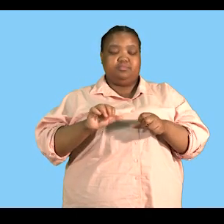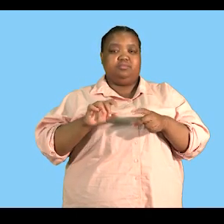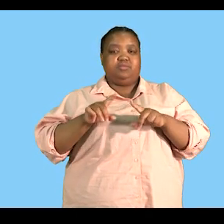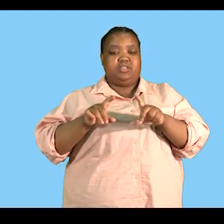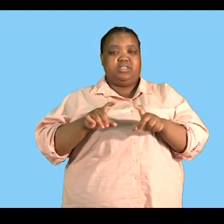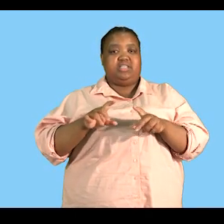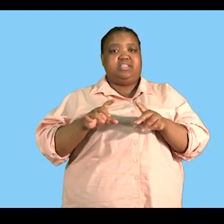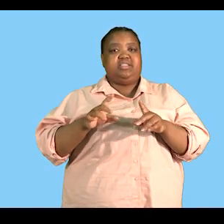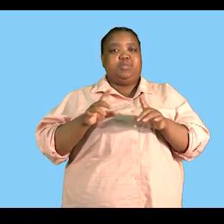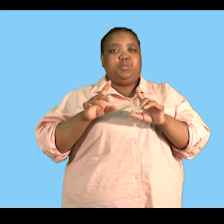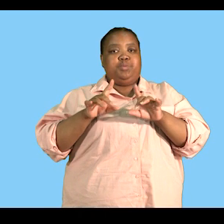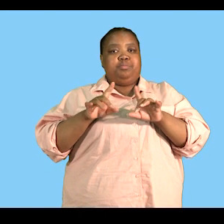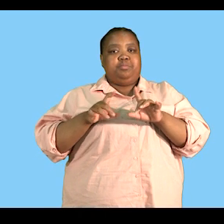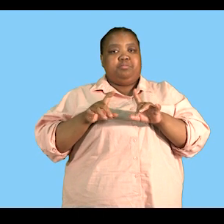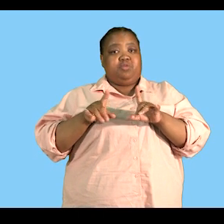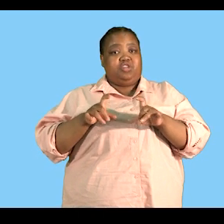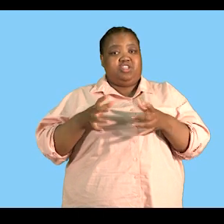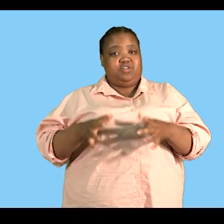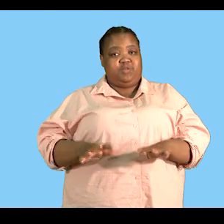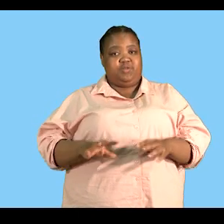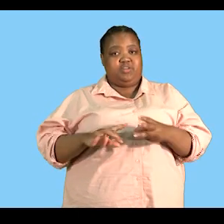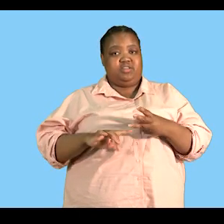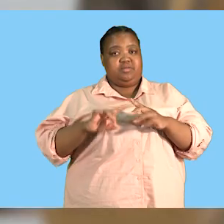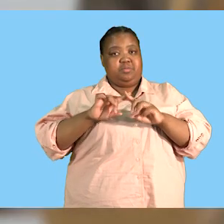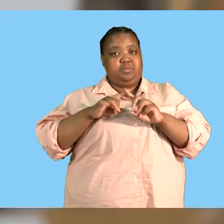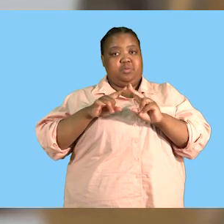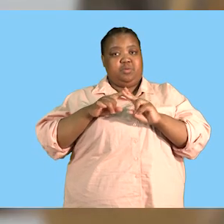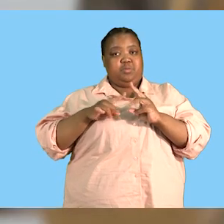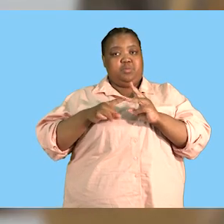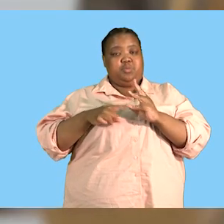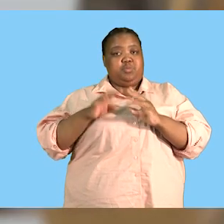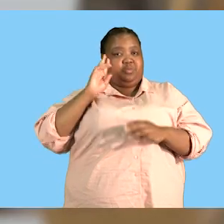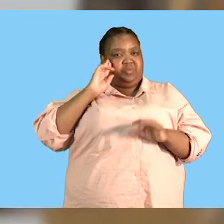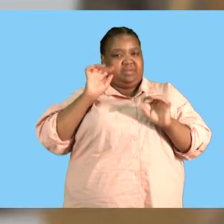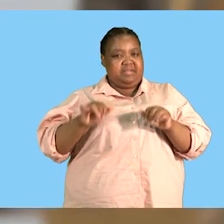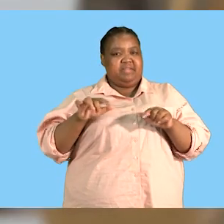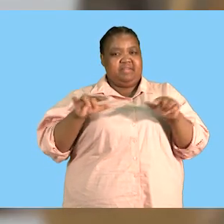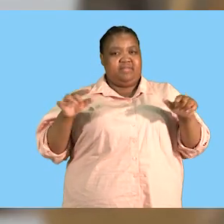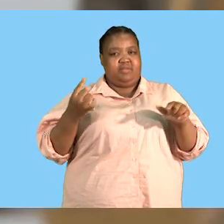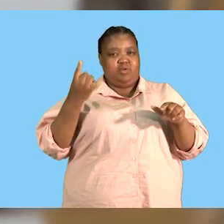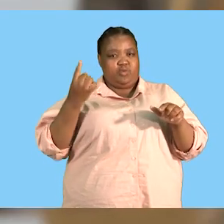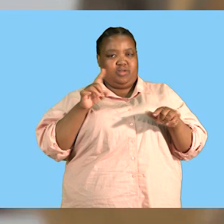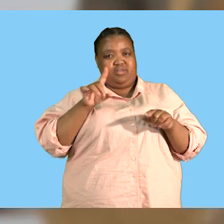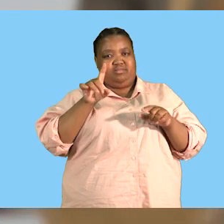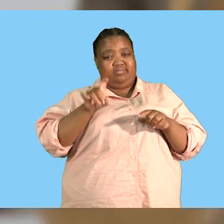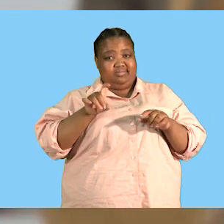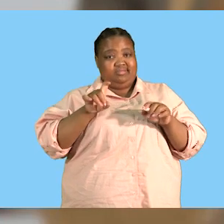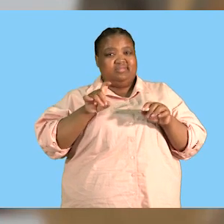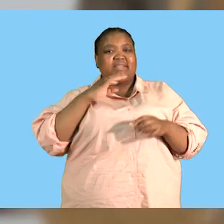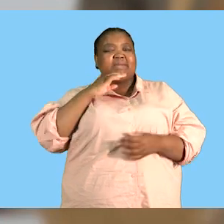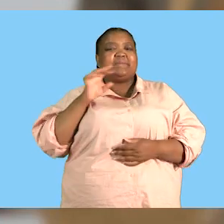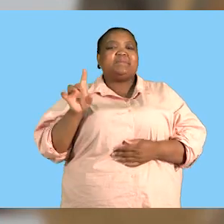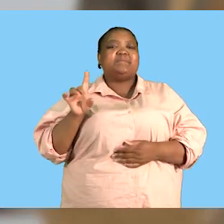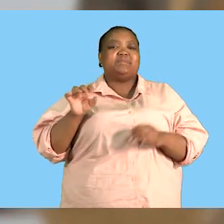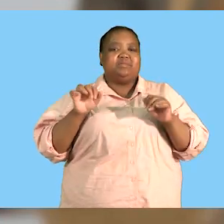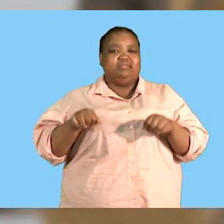points to remember. Now, when we say something is a level 1 question, that means it's something